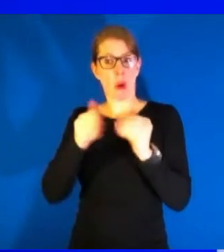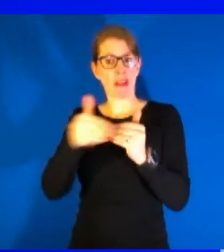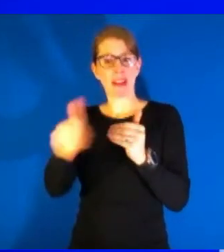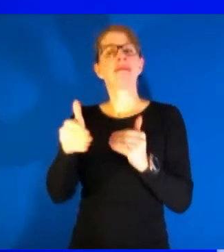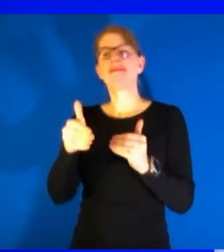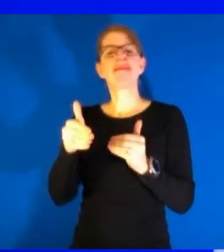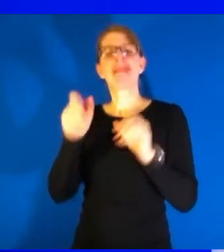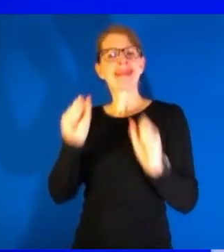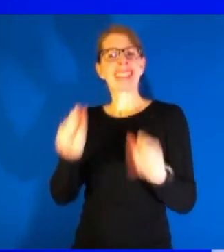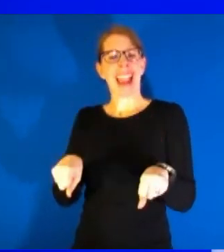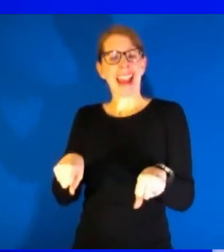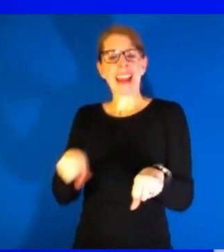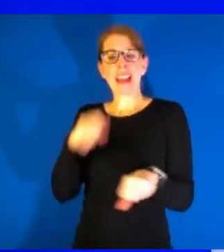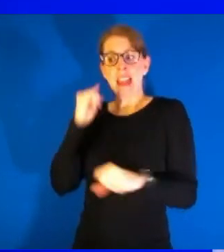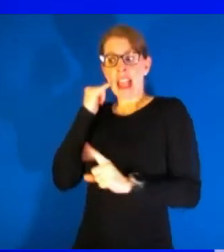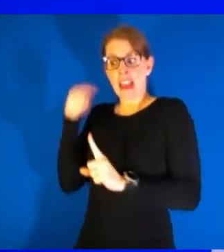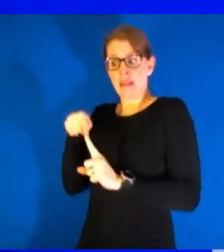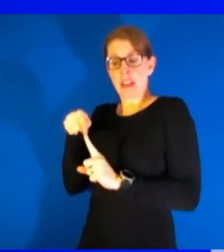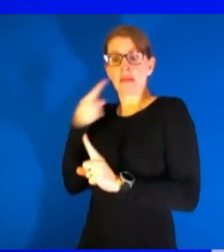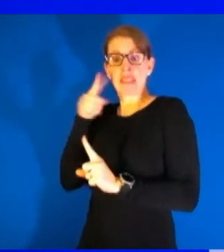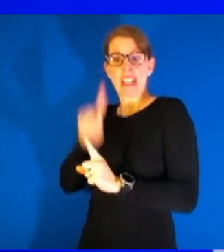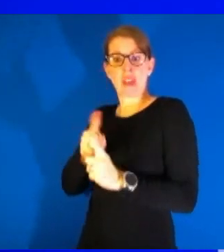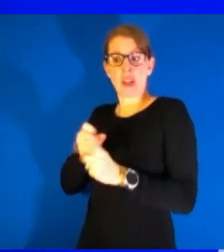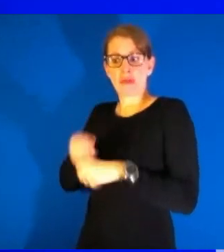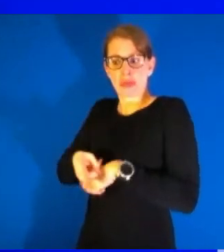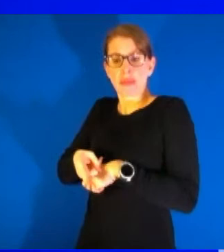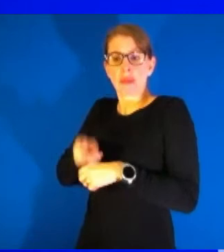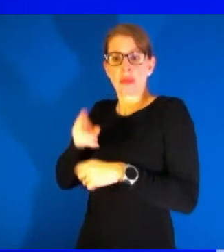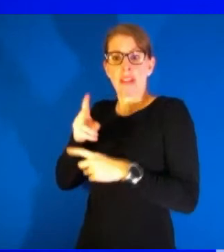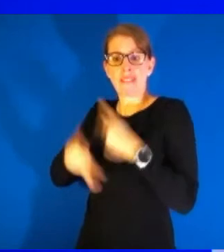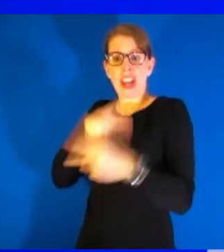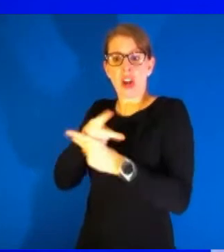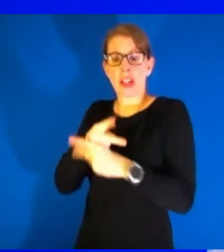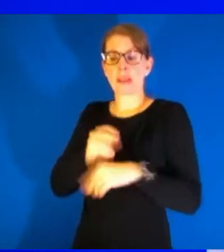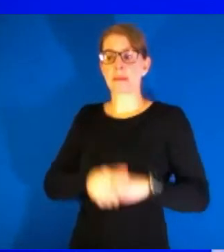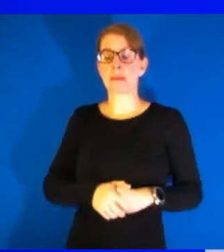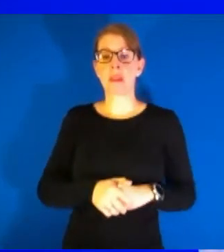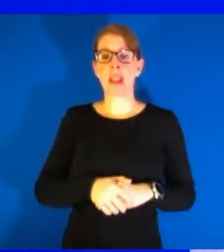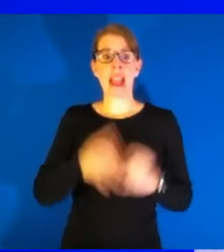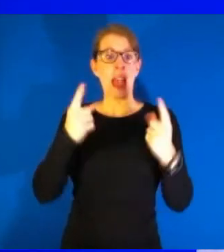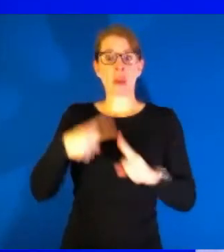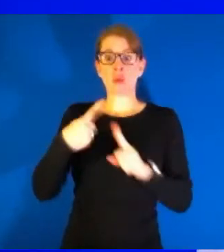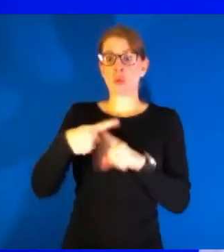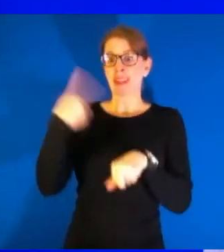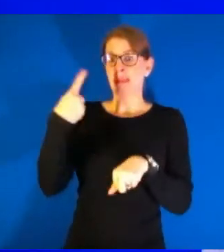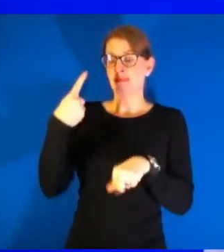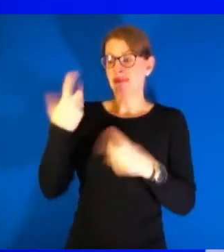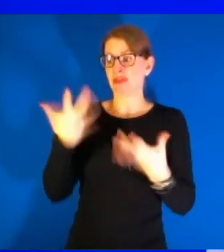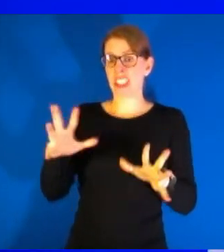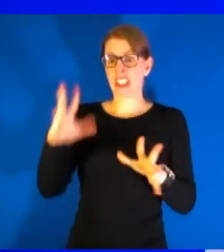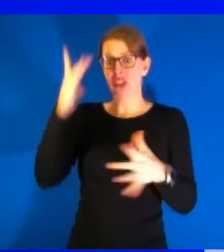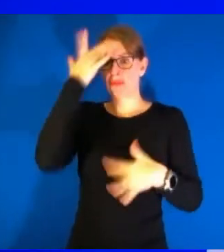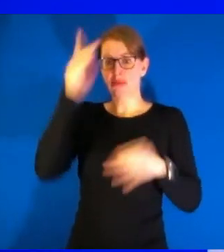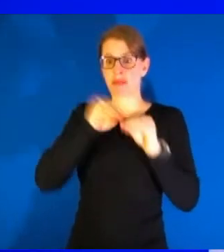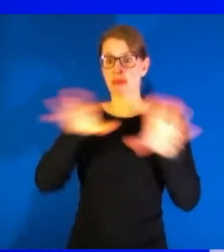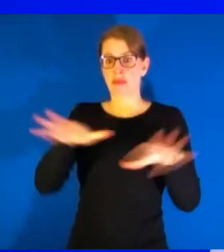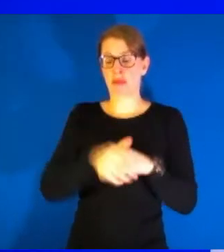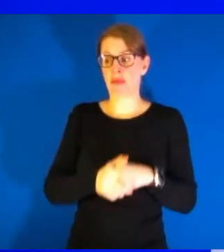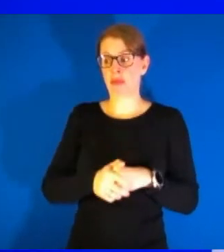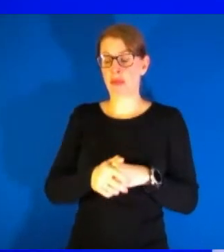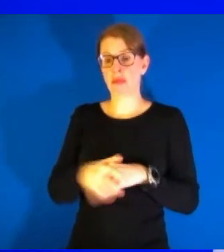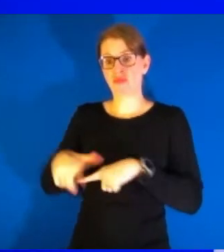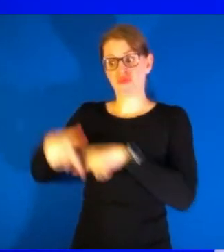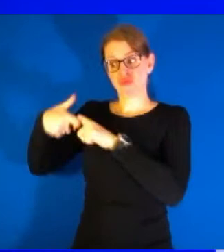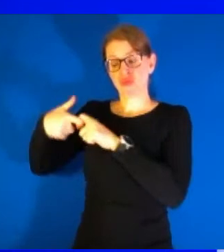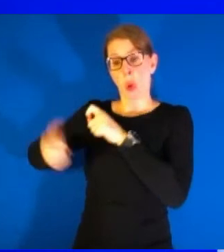activity toward that variant. Again, it's already happened once in the pandemic. It may happen again. They may be able to bring them on. We know those Eli Lilly